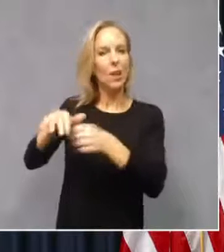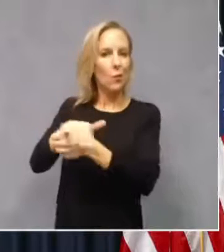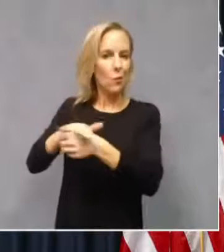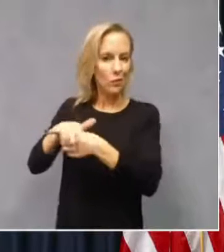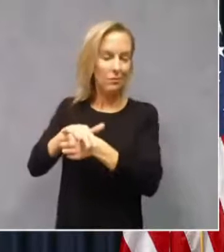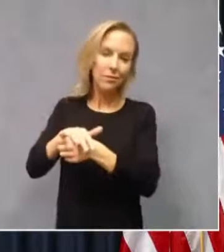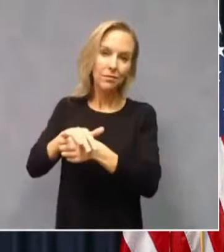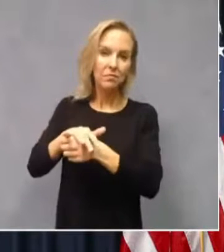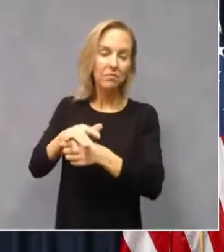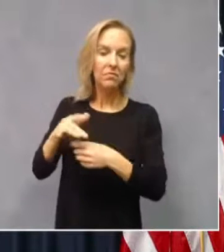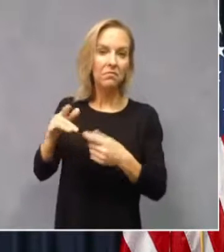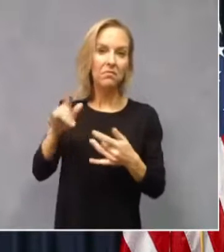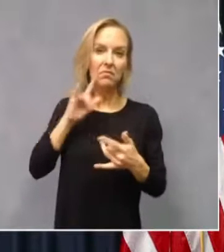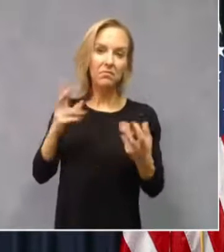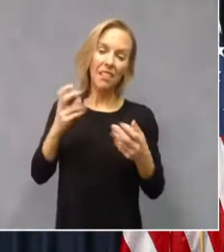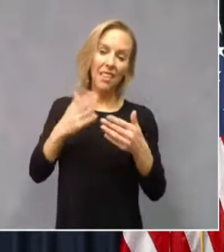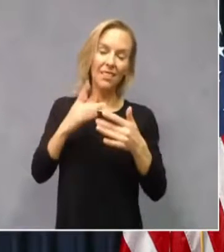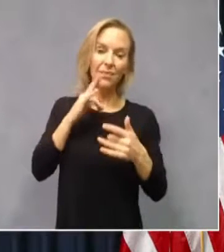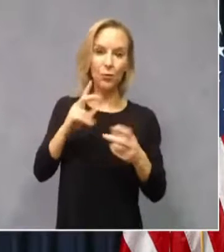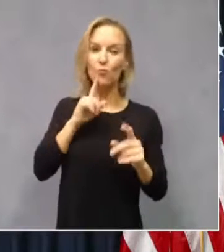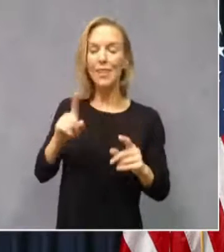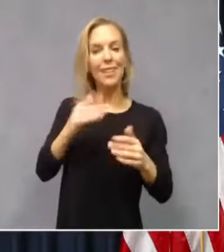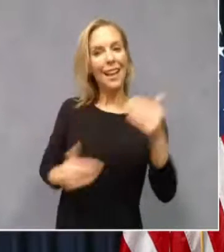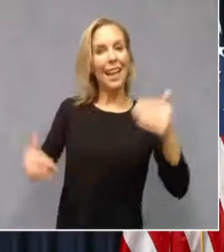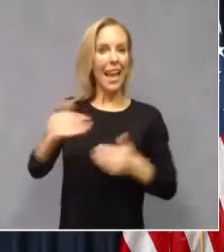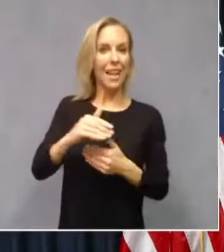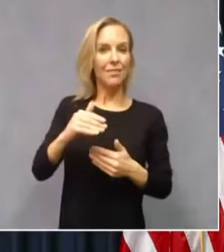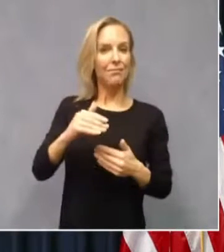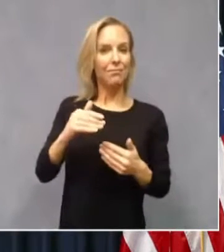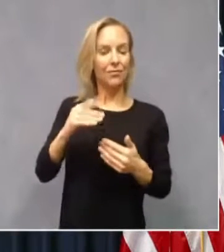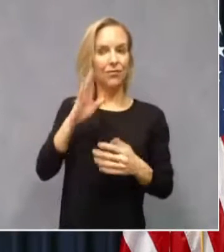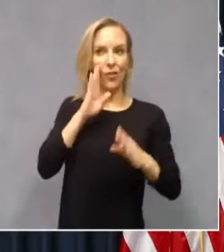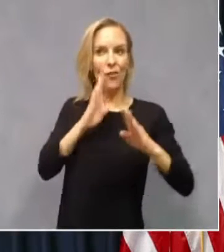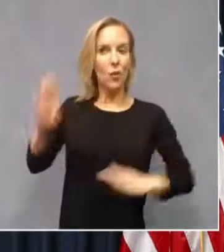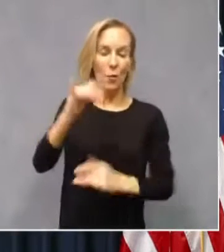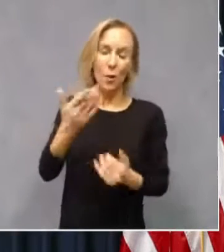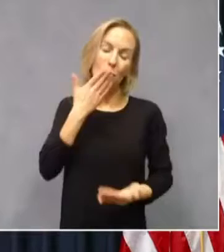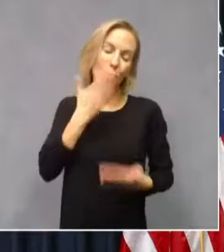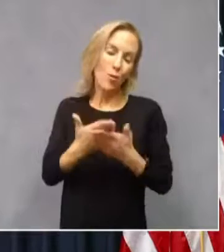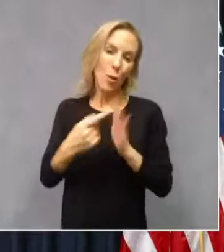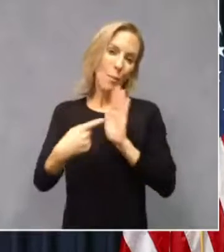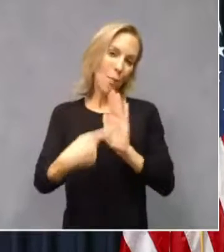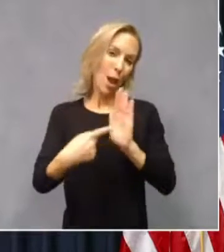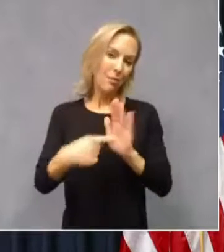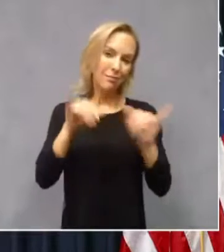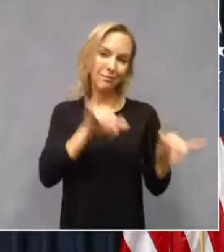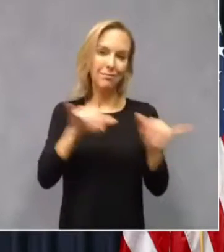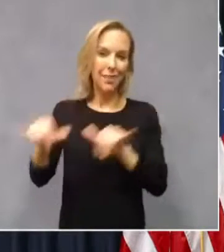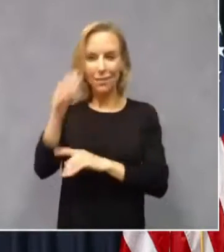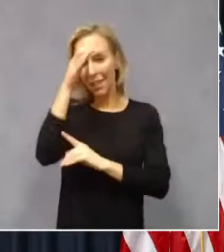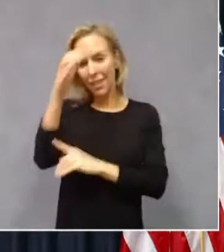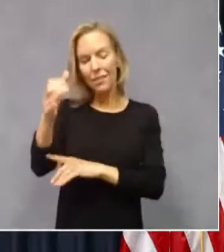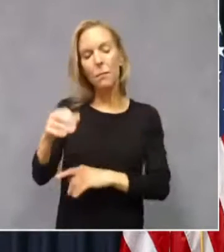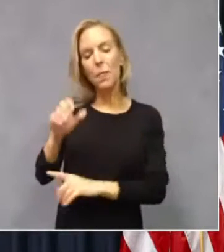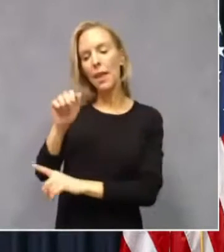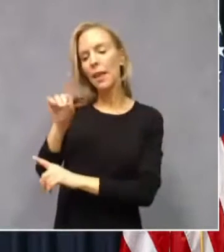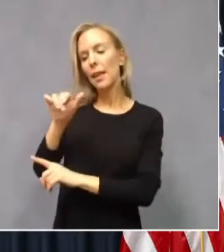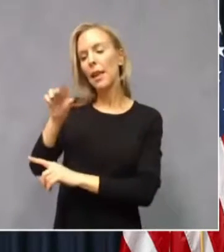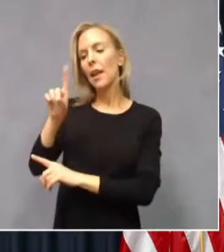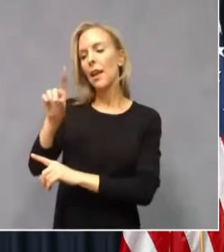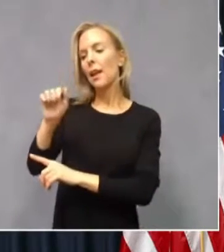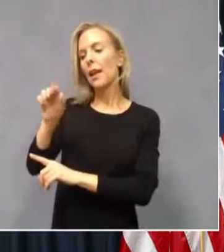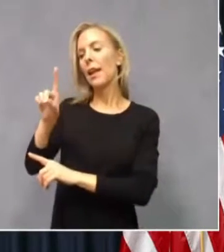time, and that may be a good model. Alex Ebert from Bloomberg.